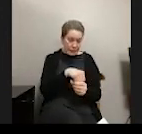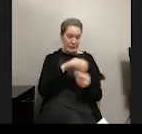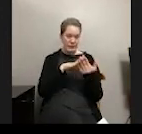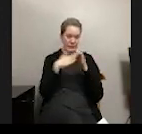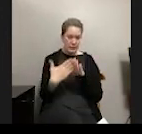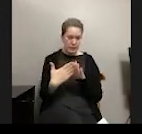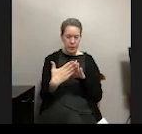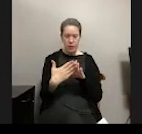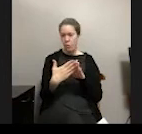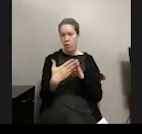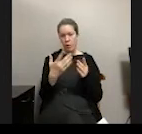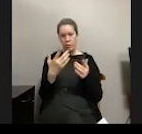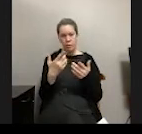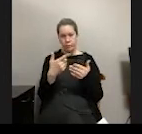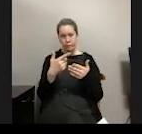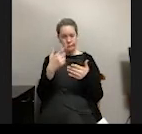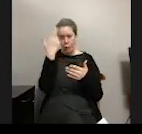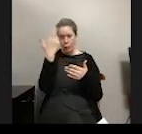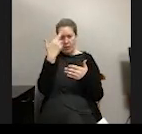people